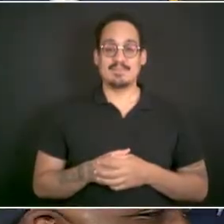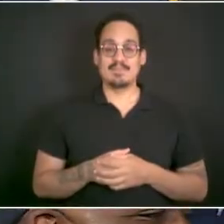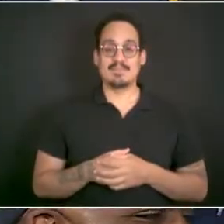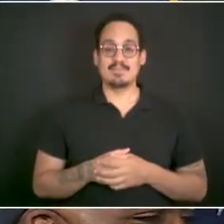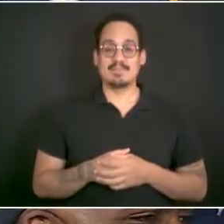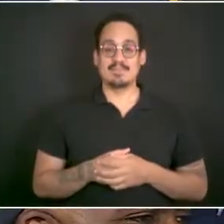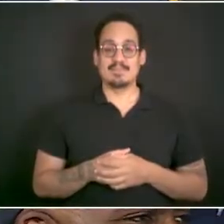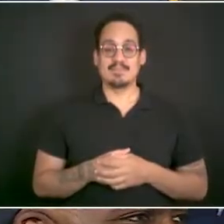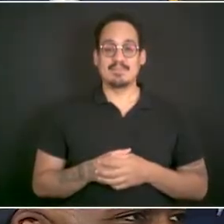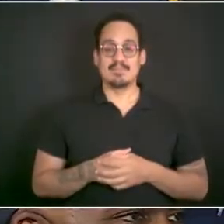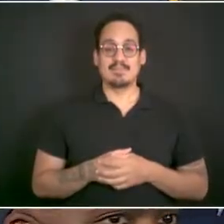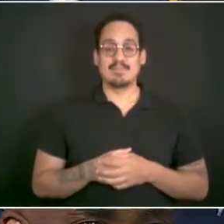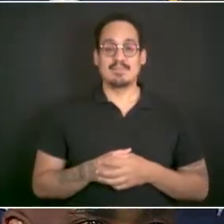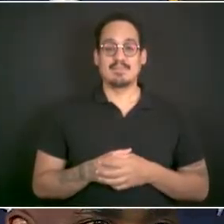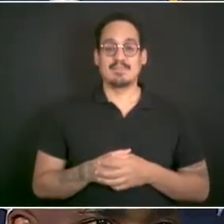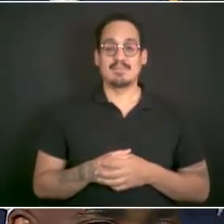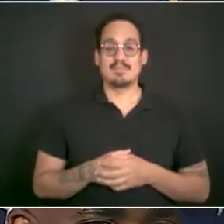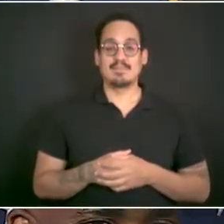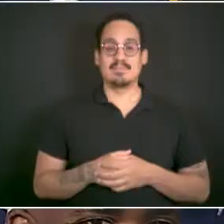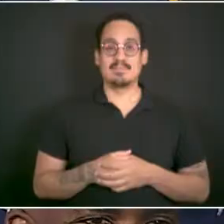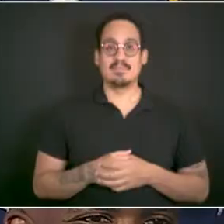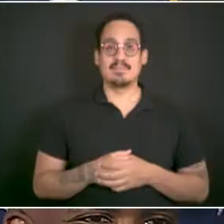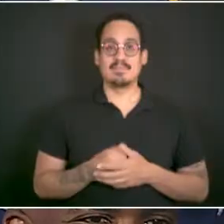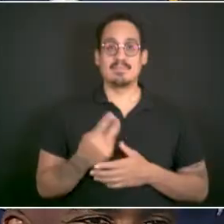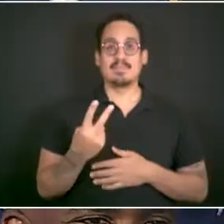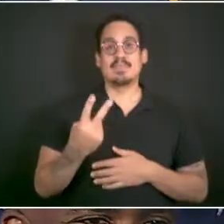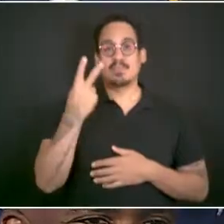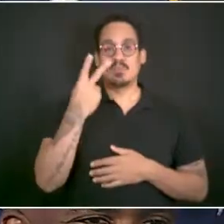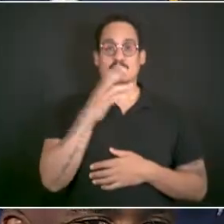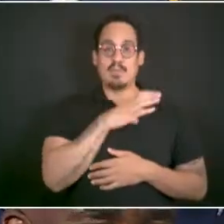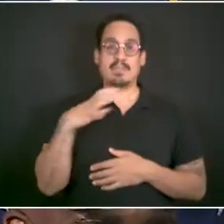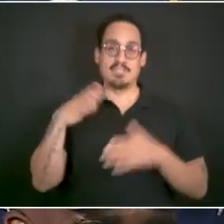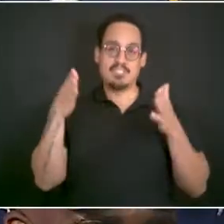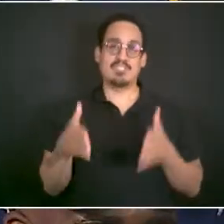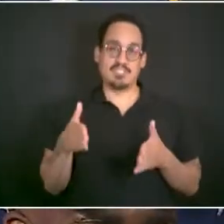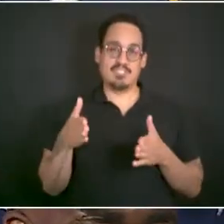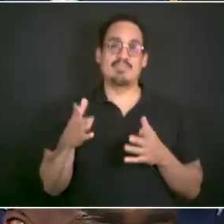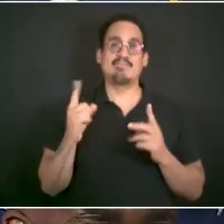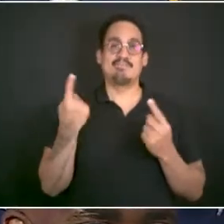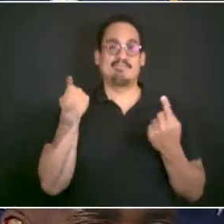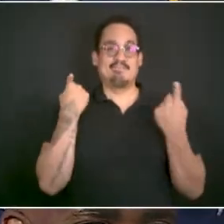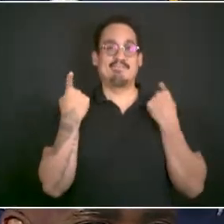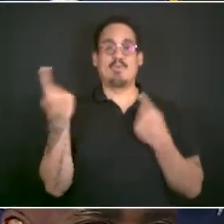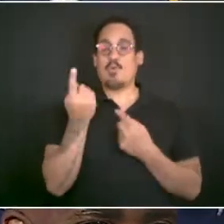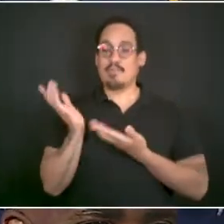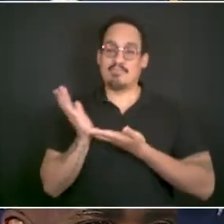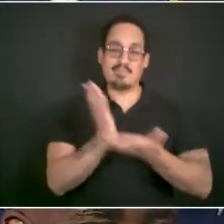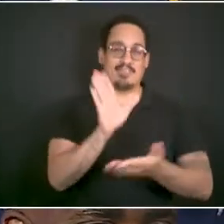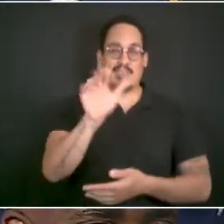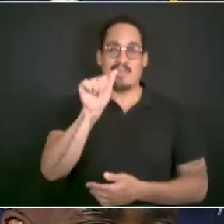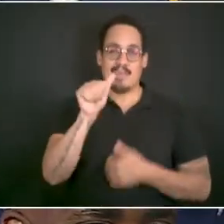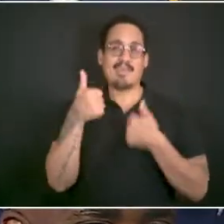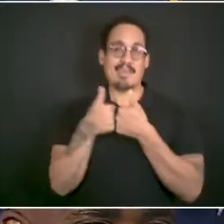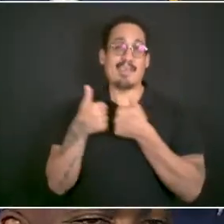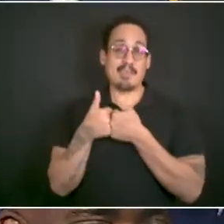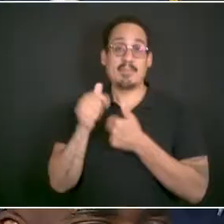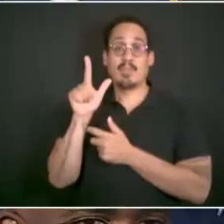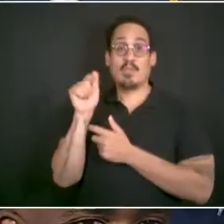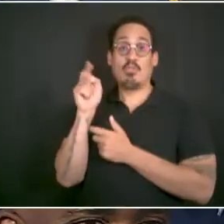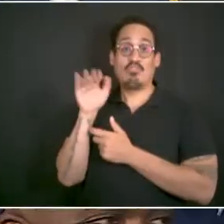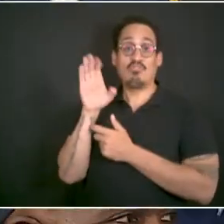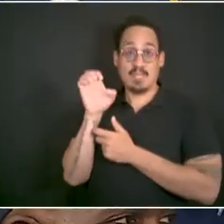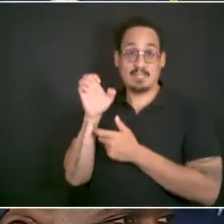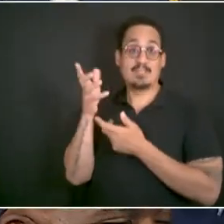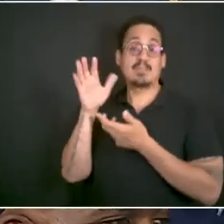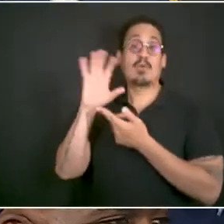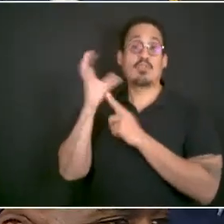know? Two commissioners that always bring their A game, both Laurie from Cultural Affairs and Commissioner Hendon, not